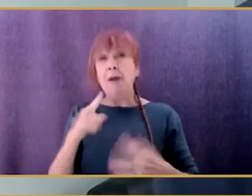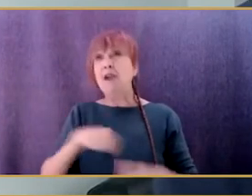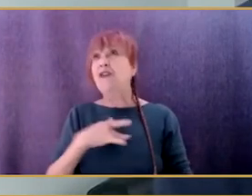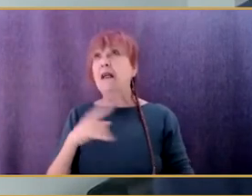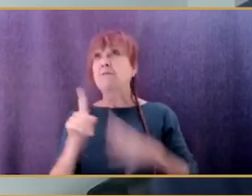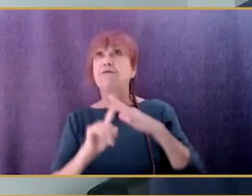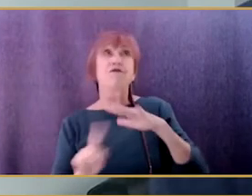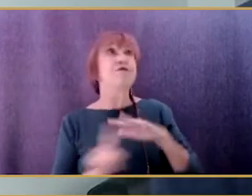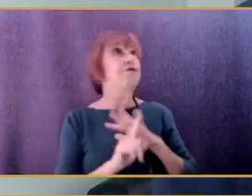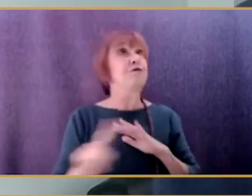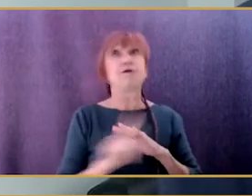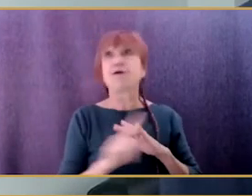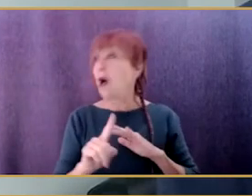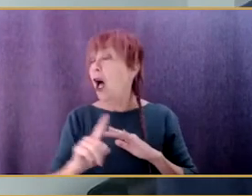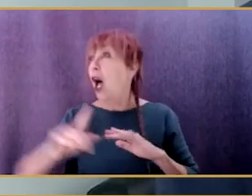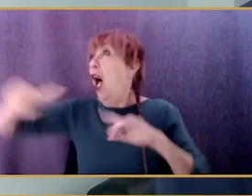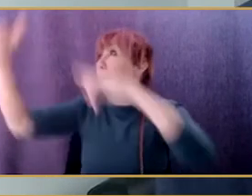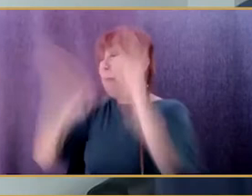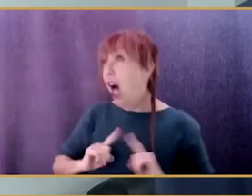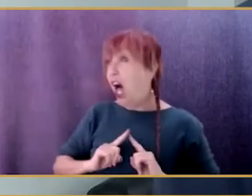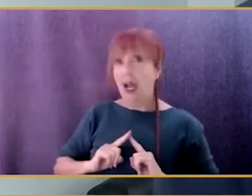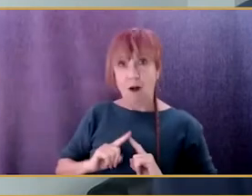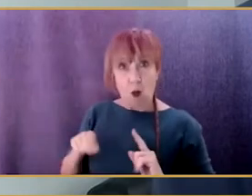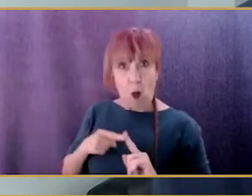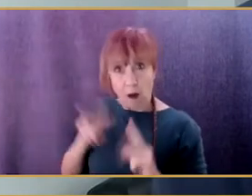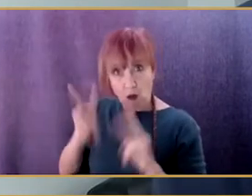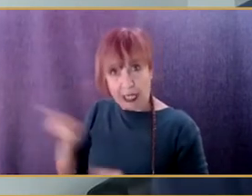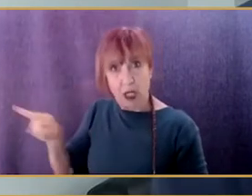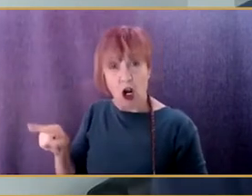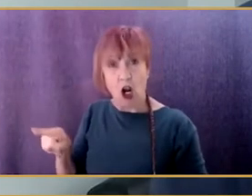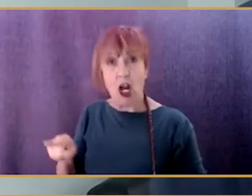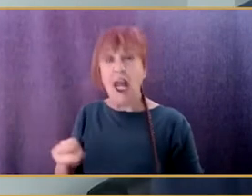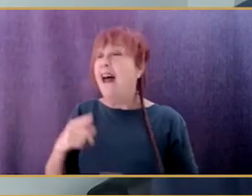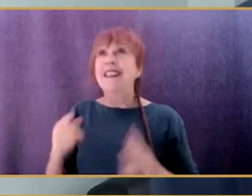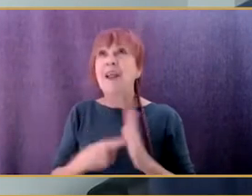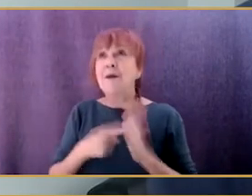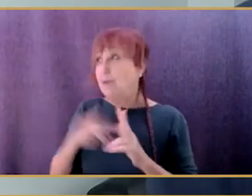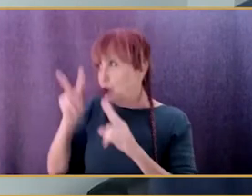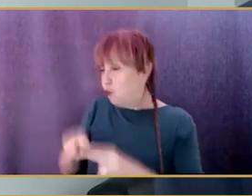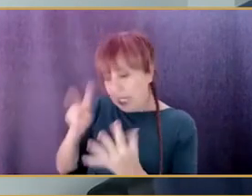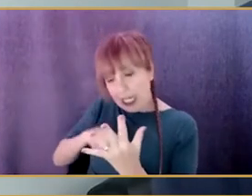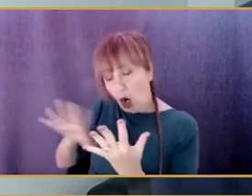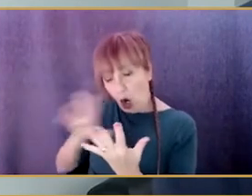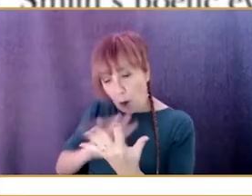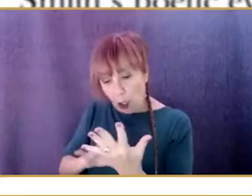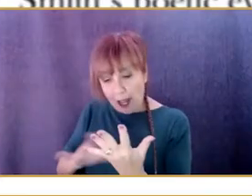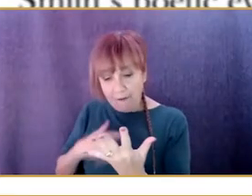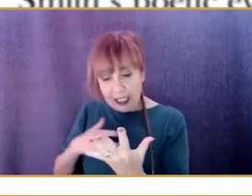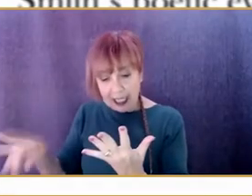pool animated by lightning reading Smith It may feel like someone has kissed your scalp to instigate time travel